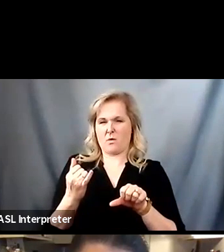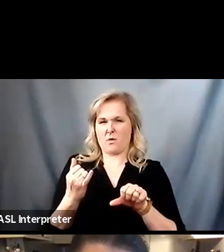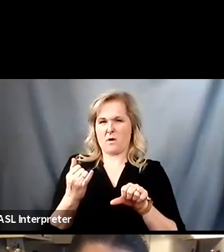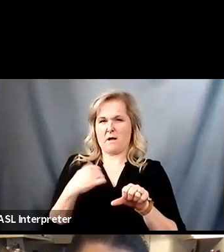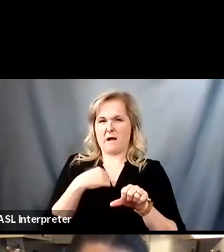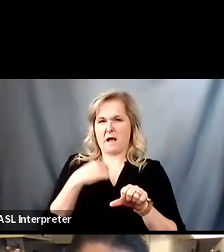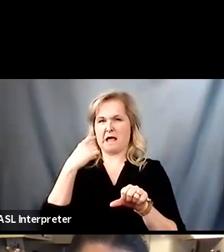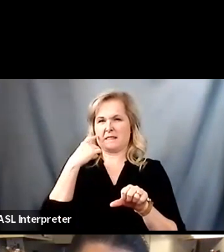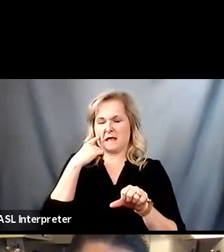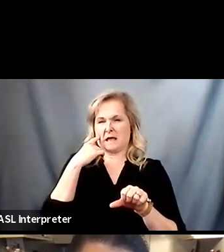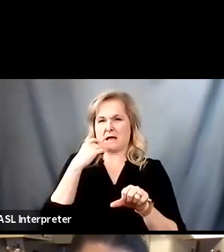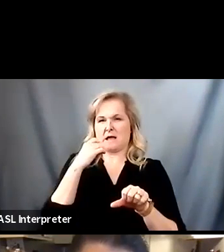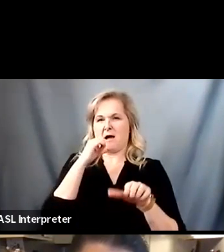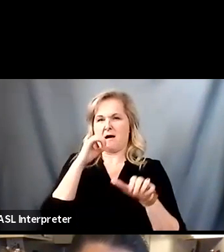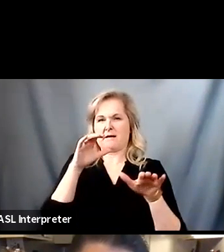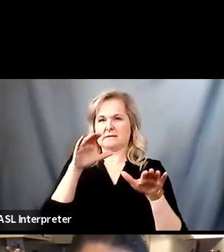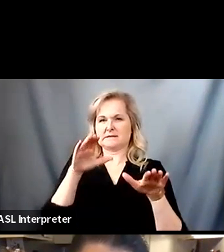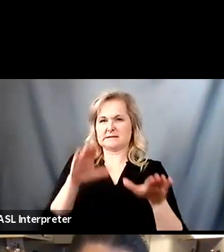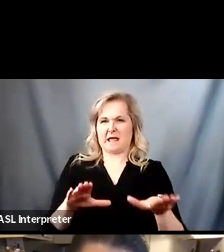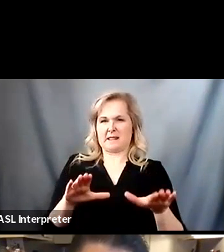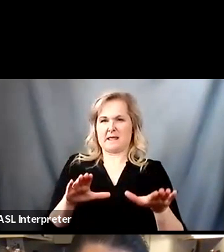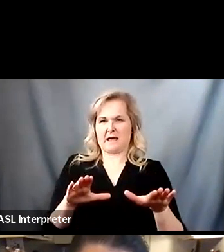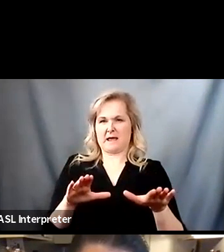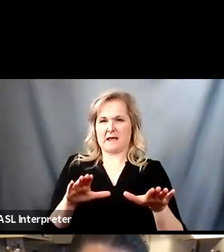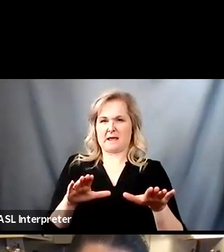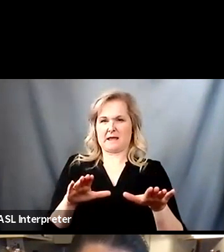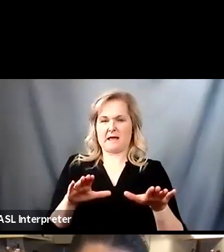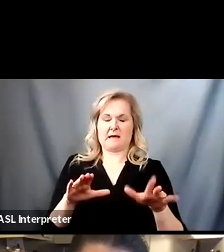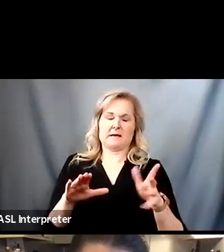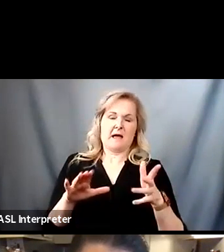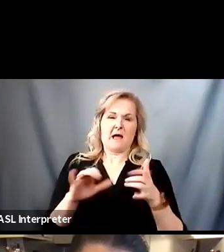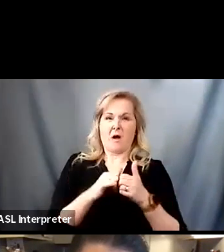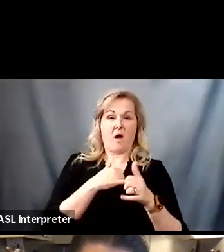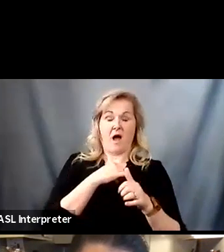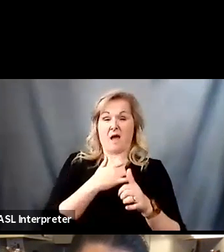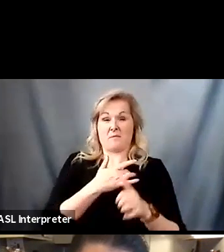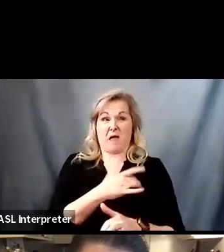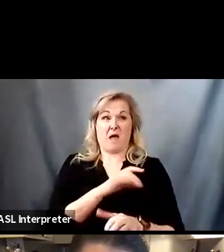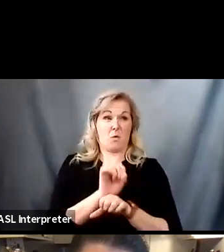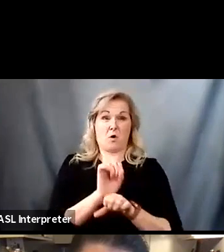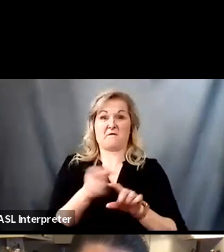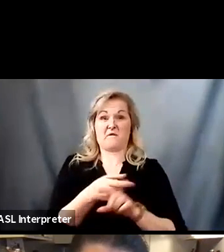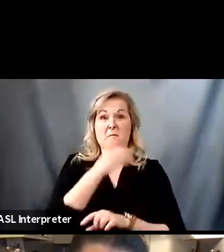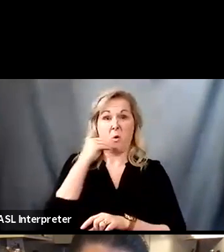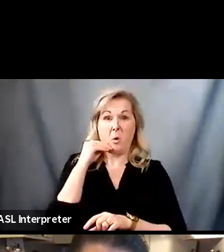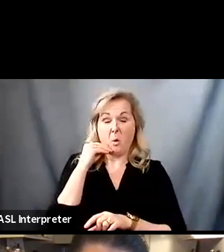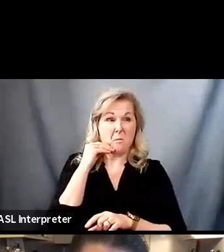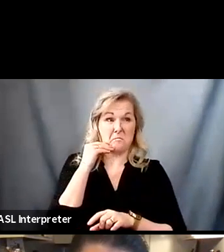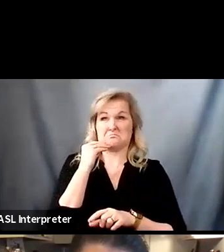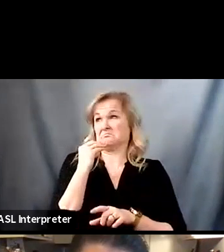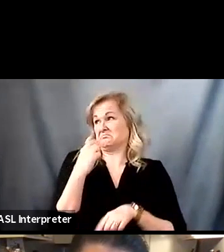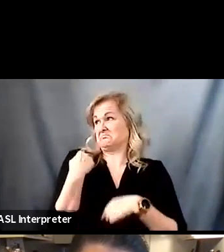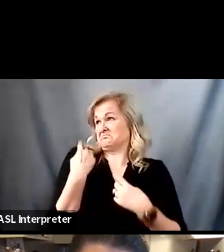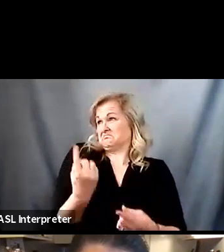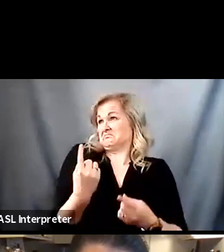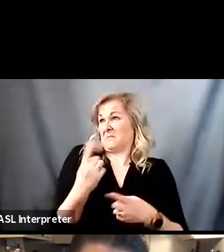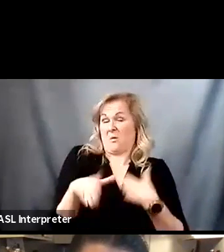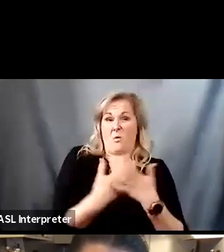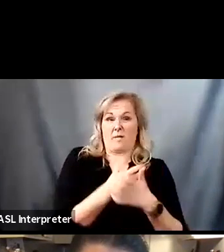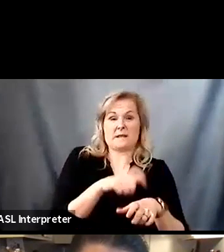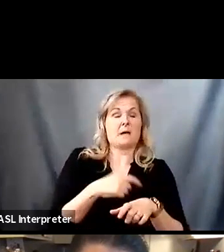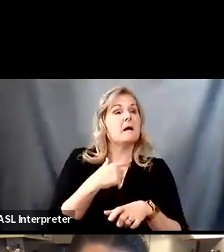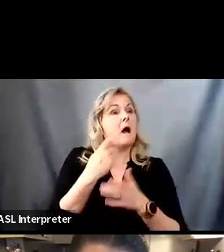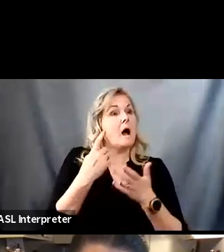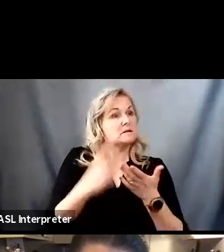I think what's unsettling to me is how I work from home almost all the time. I go out to do things, but for the most part, all my work